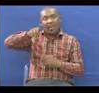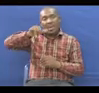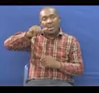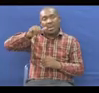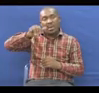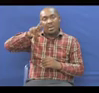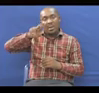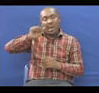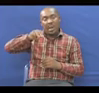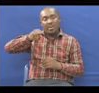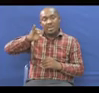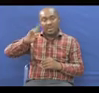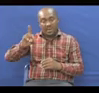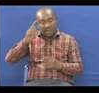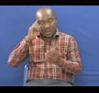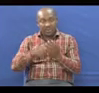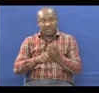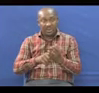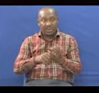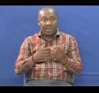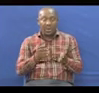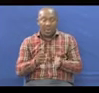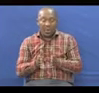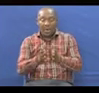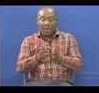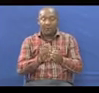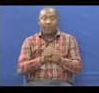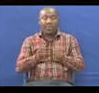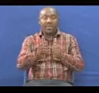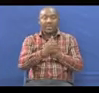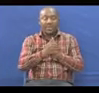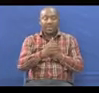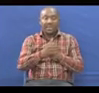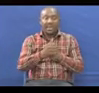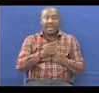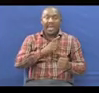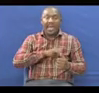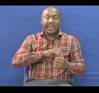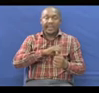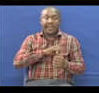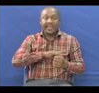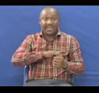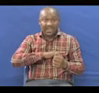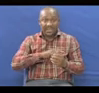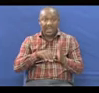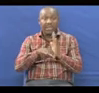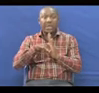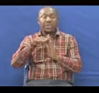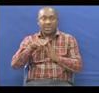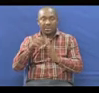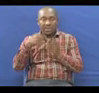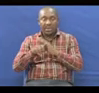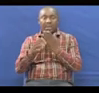of representing age and sex of a certain countries, whereby the pyramid, it